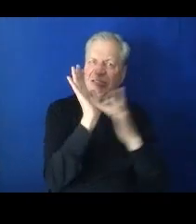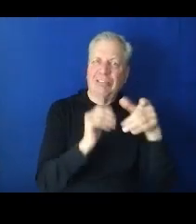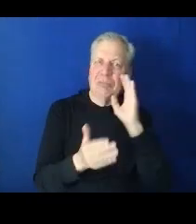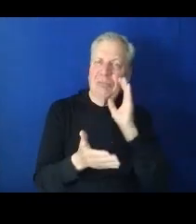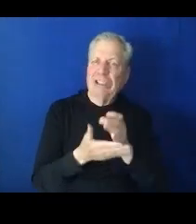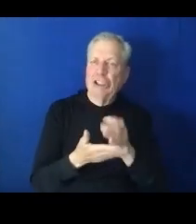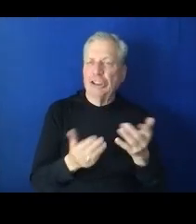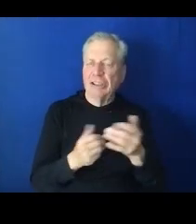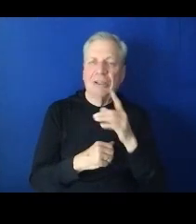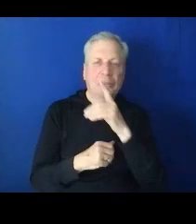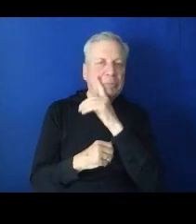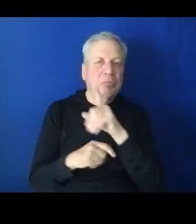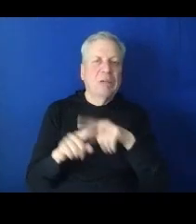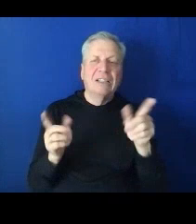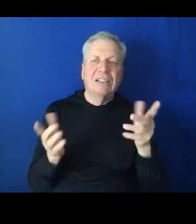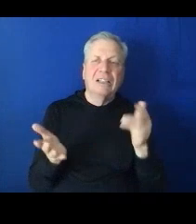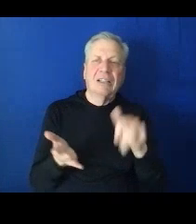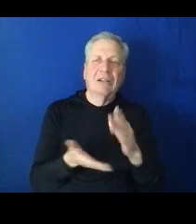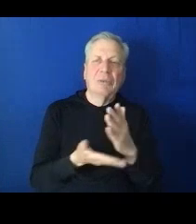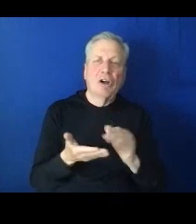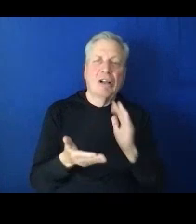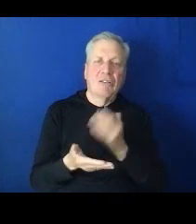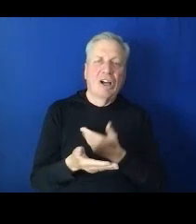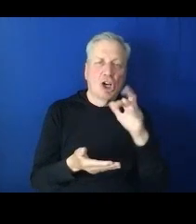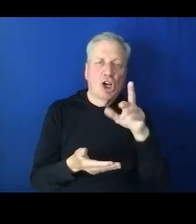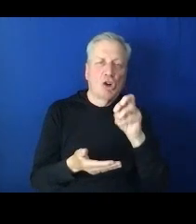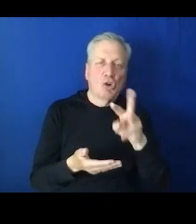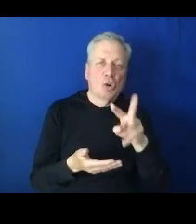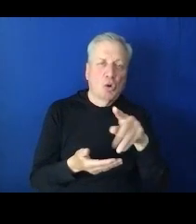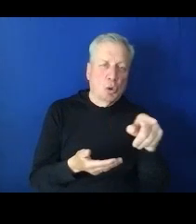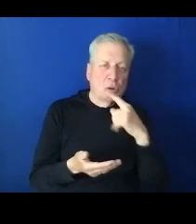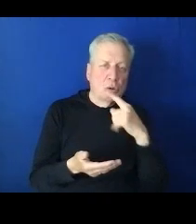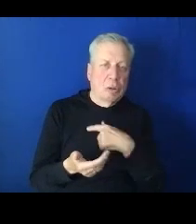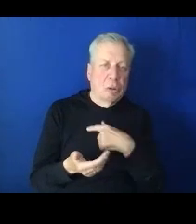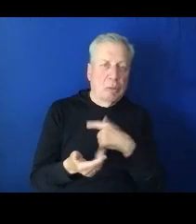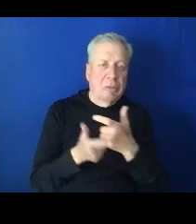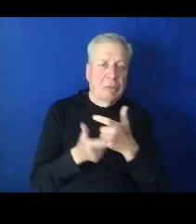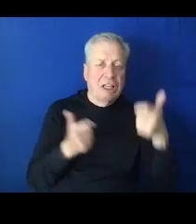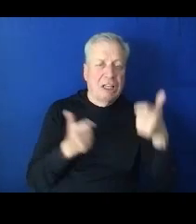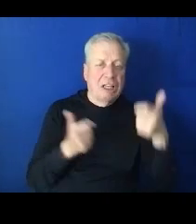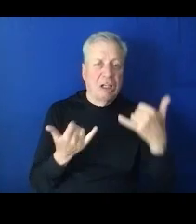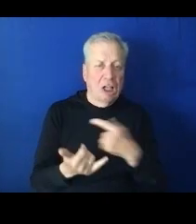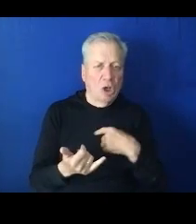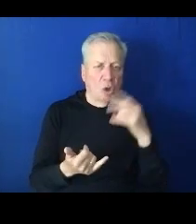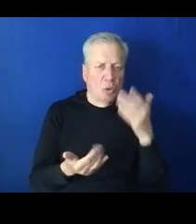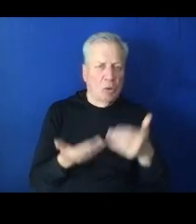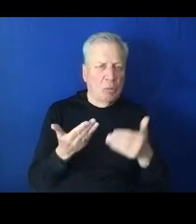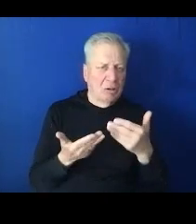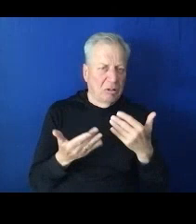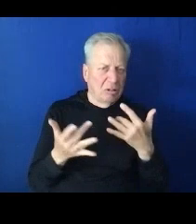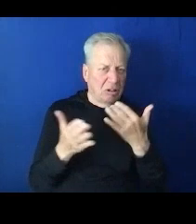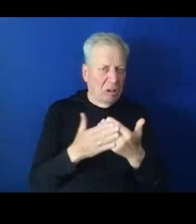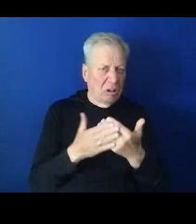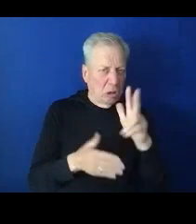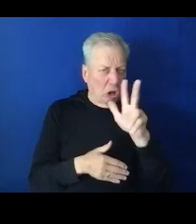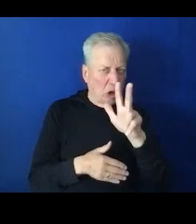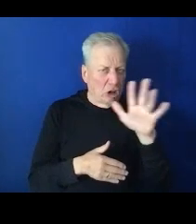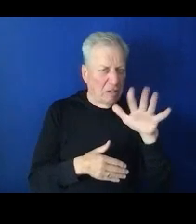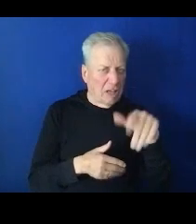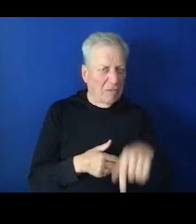But that's part of our crew. We're a little bigger now. There's going to be close to 35 of us this